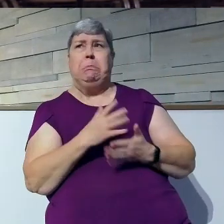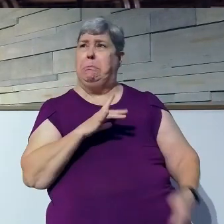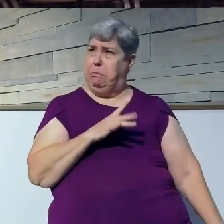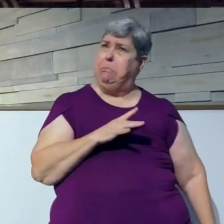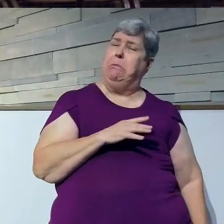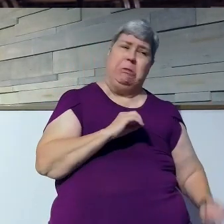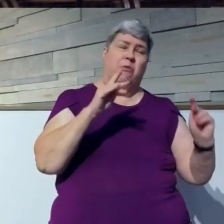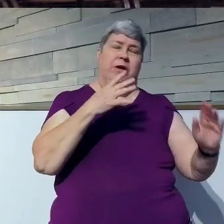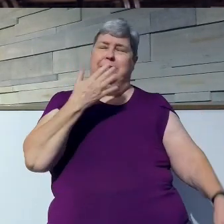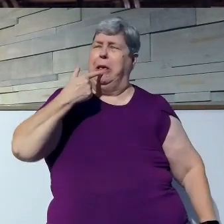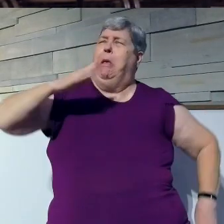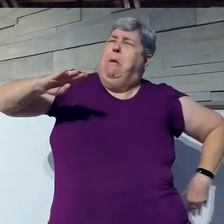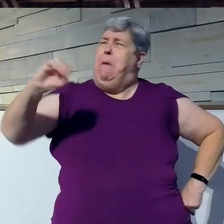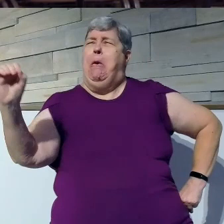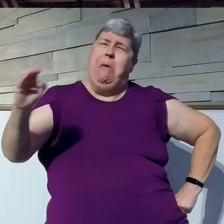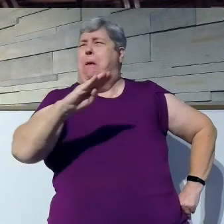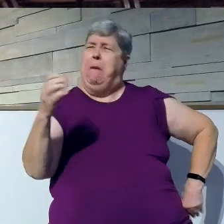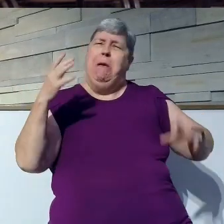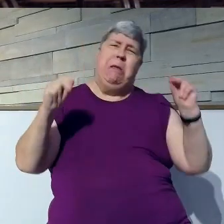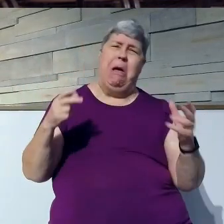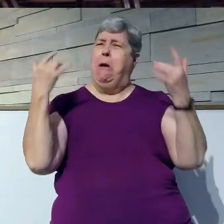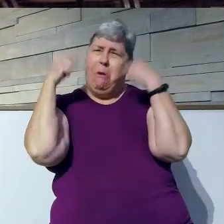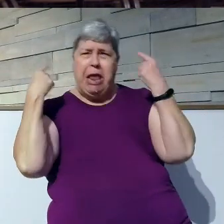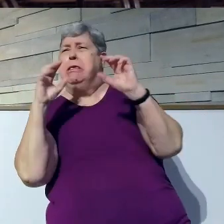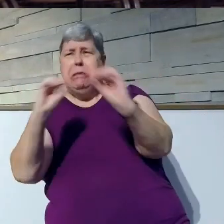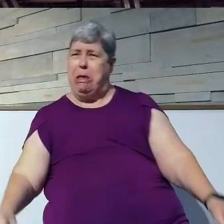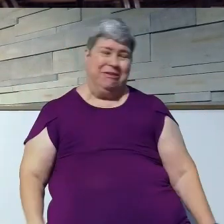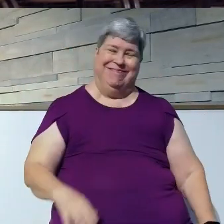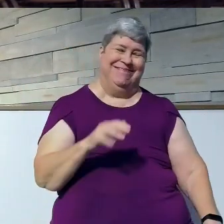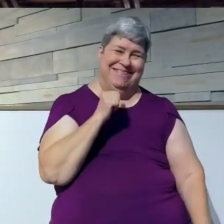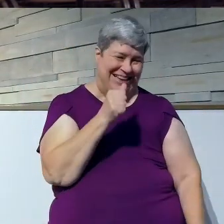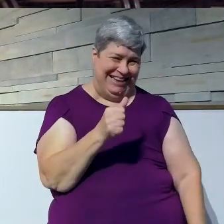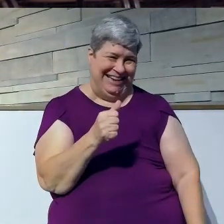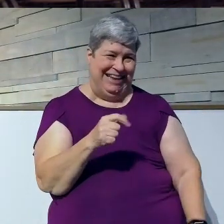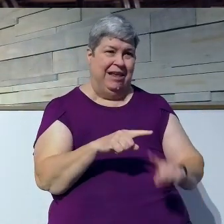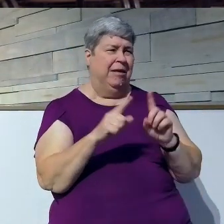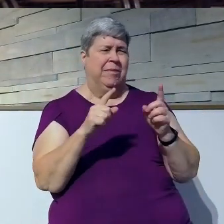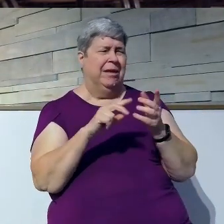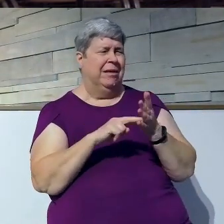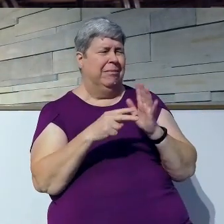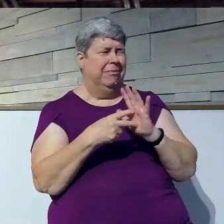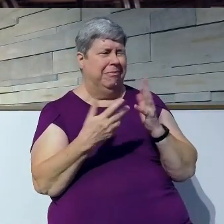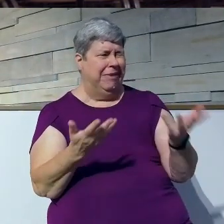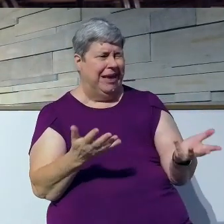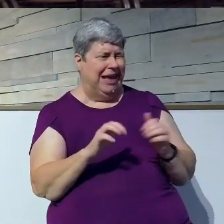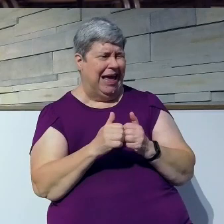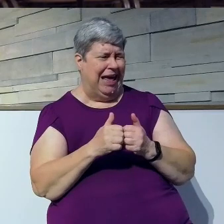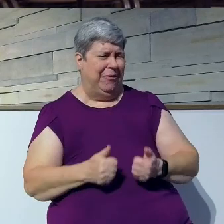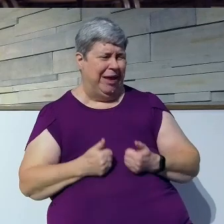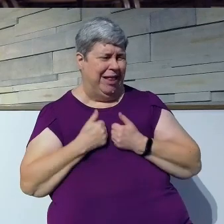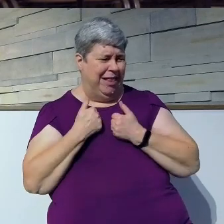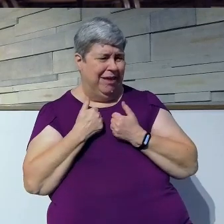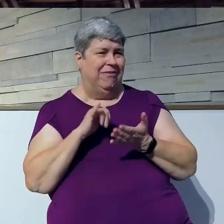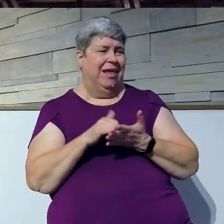Nobody's booing me so far. Nobody's saying that's crazy, Pastor. But what does it mean? All right, how do we live that? How